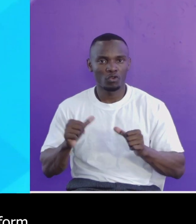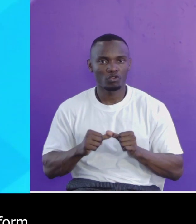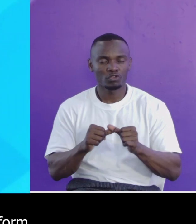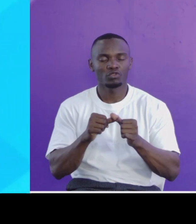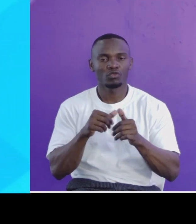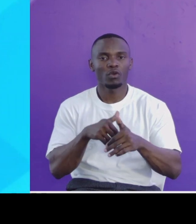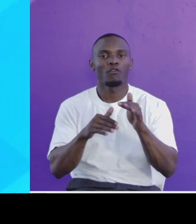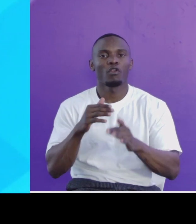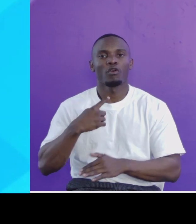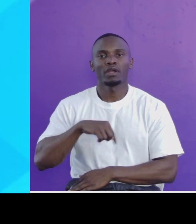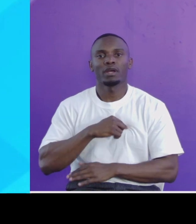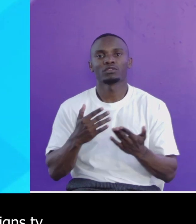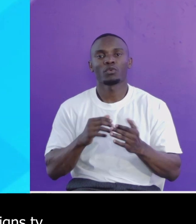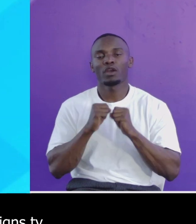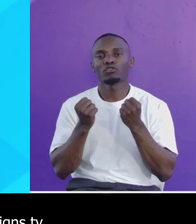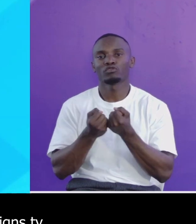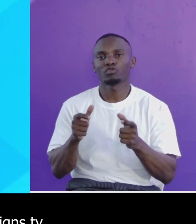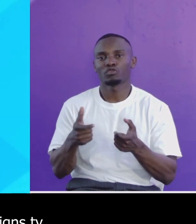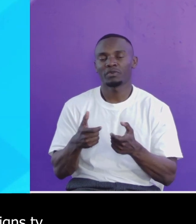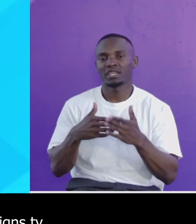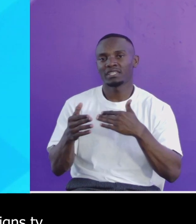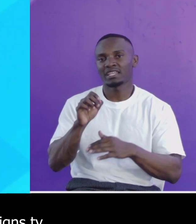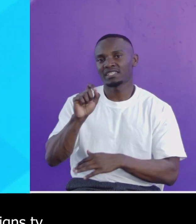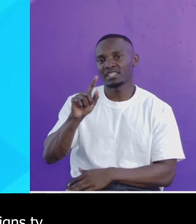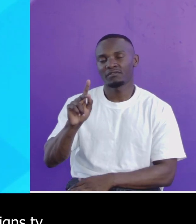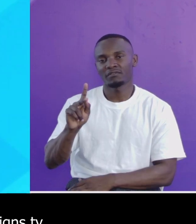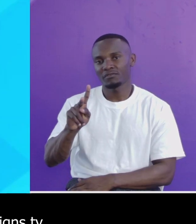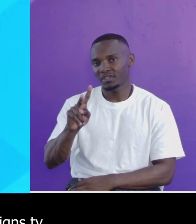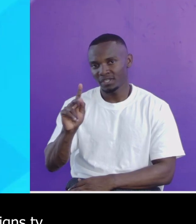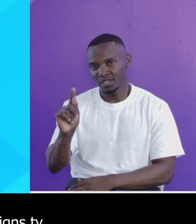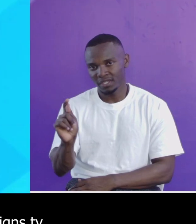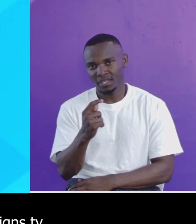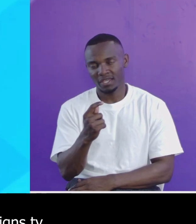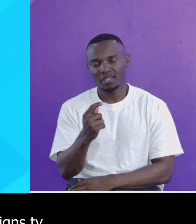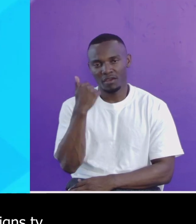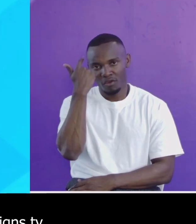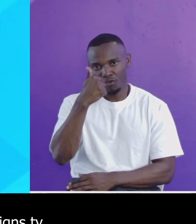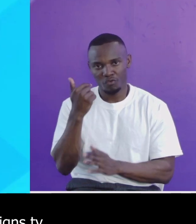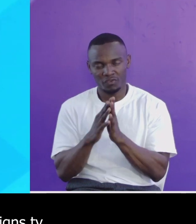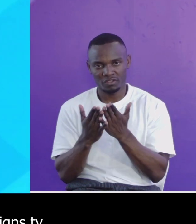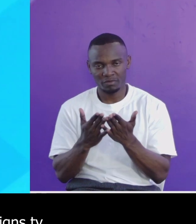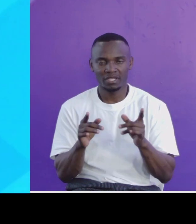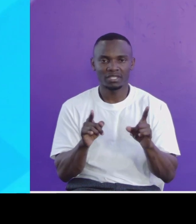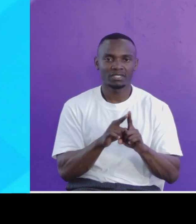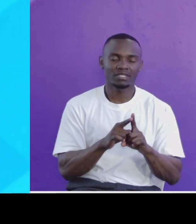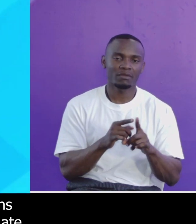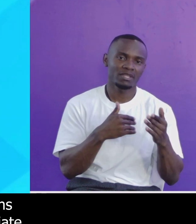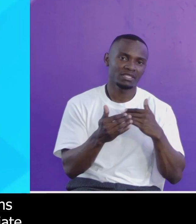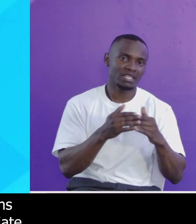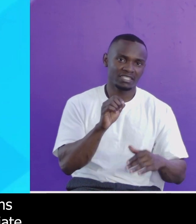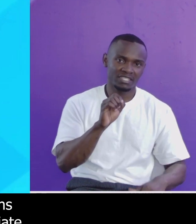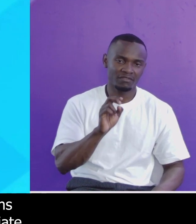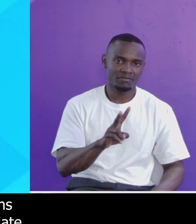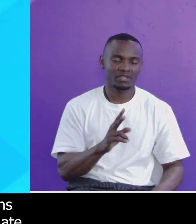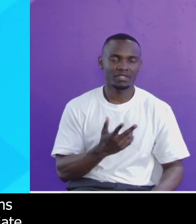media platform, Science TV Kenya, Science TV, to the Facebook page, Science TV.